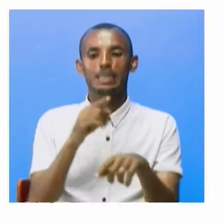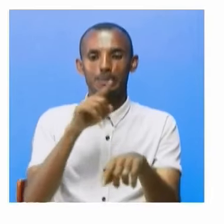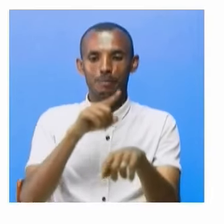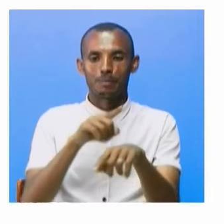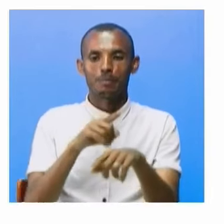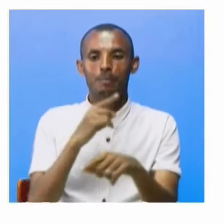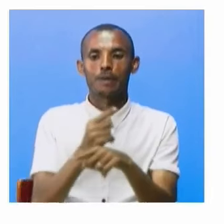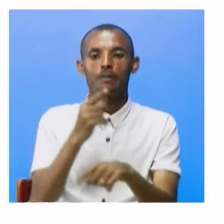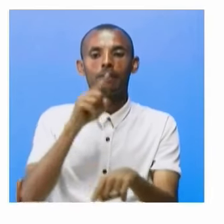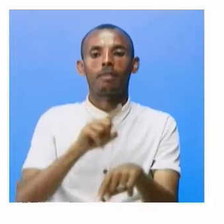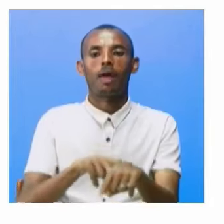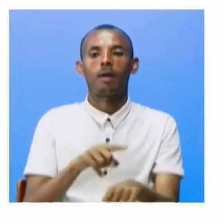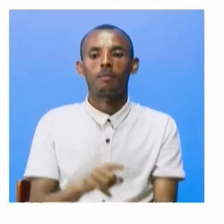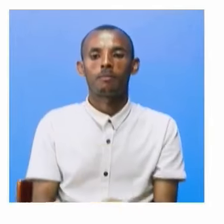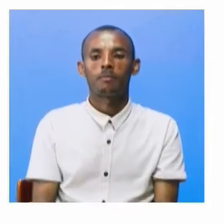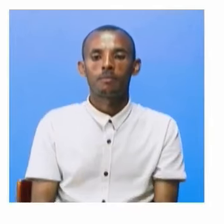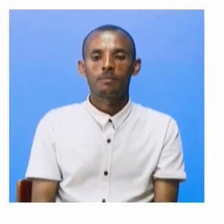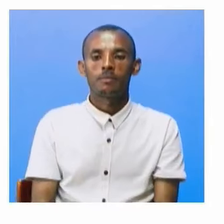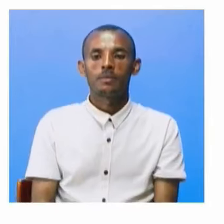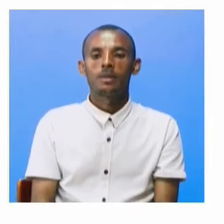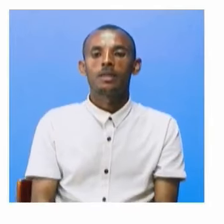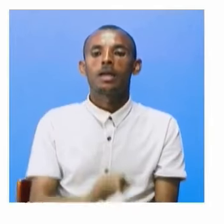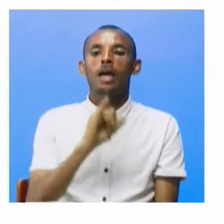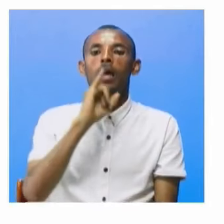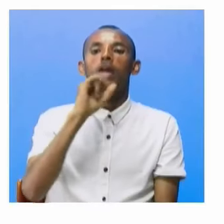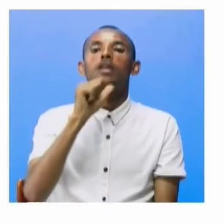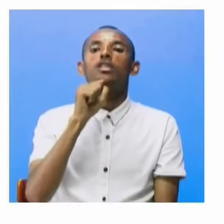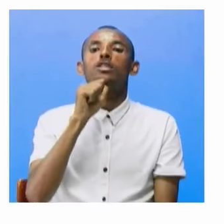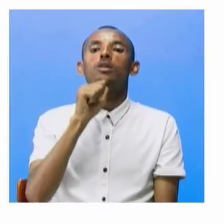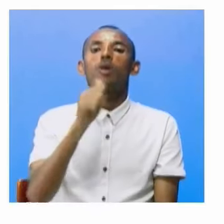time is not